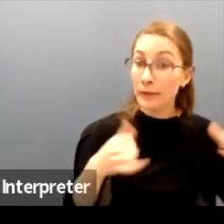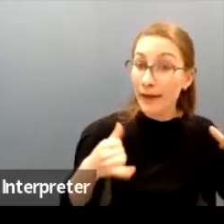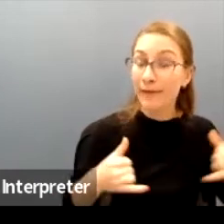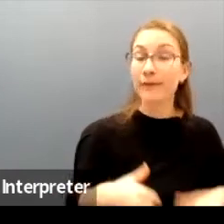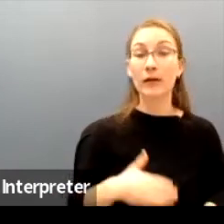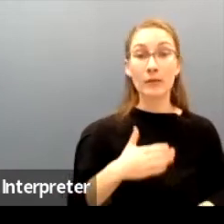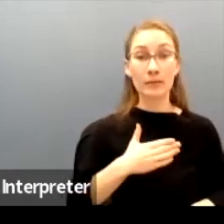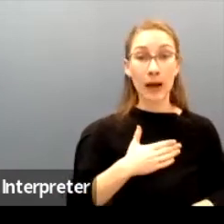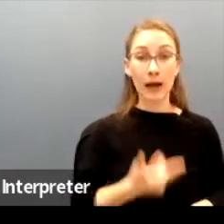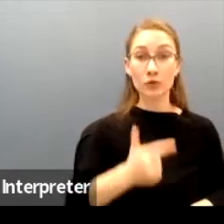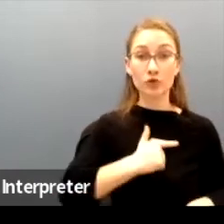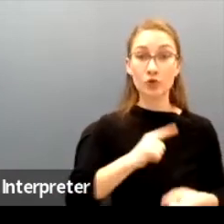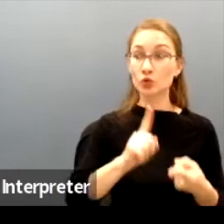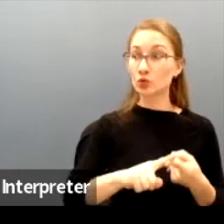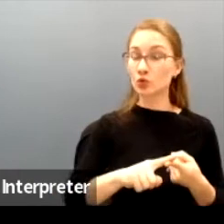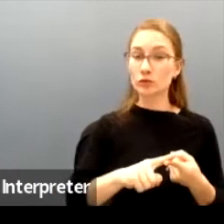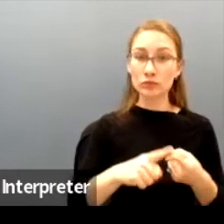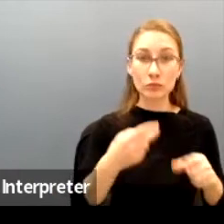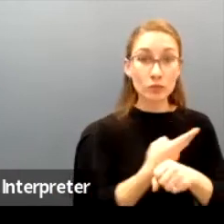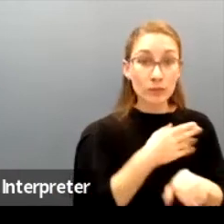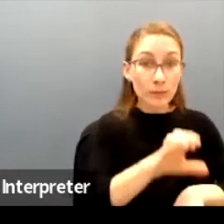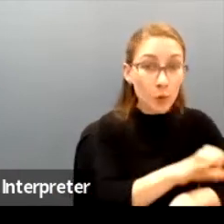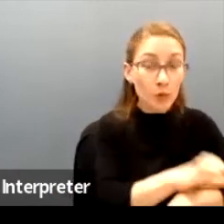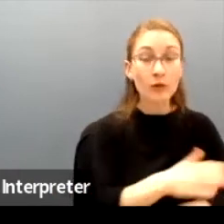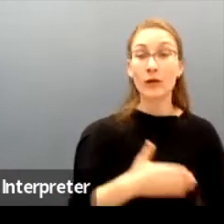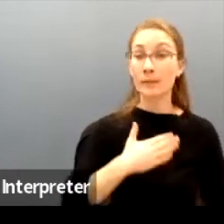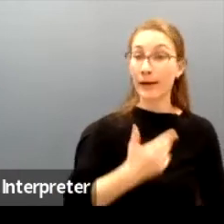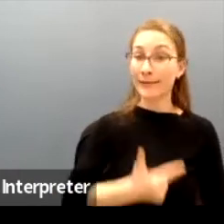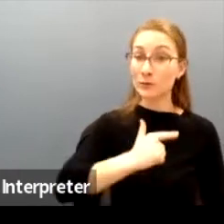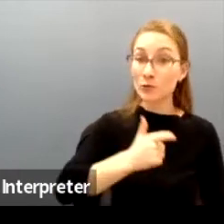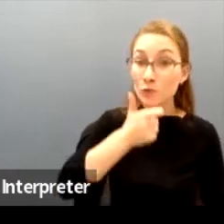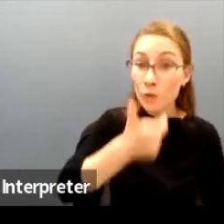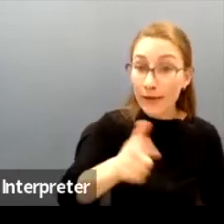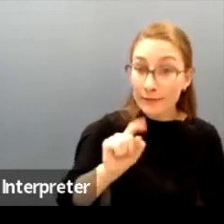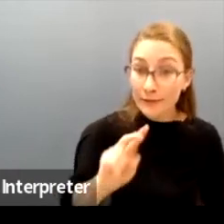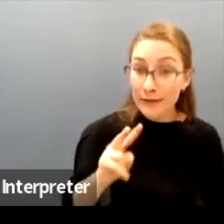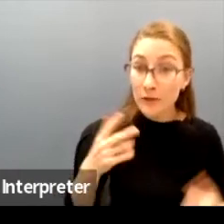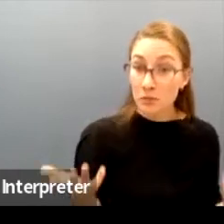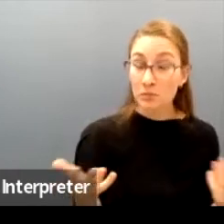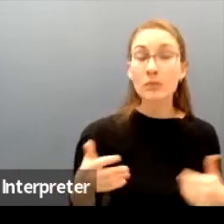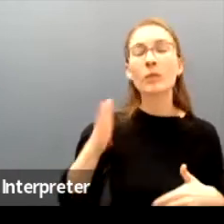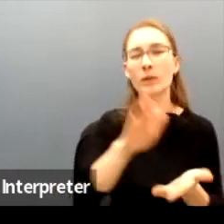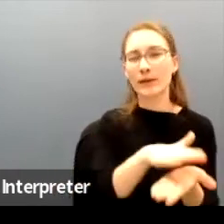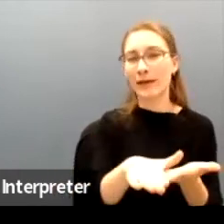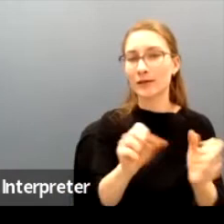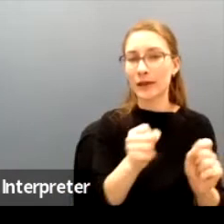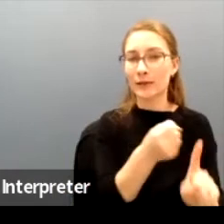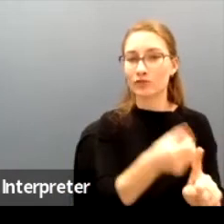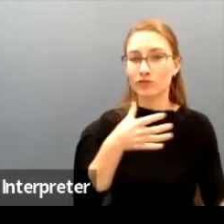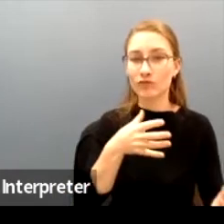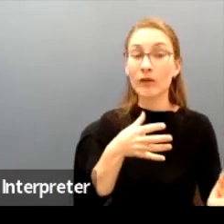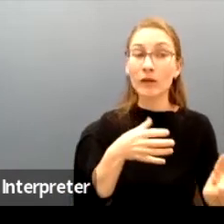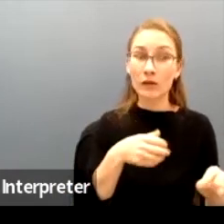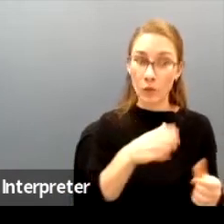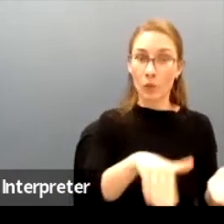computer, my turn to watch TV. So it would be nice if we were able to expand it so we can be specific and not